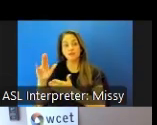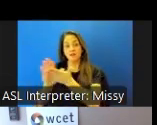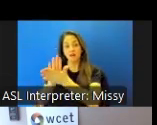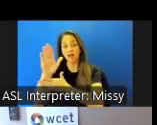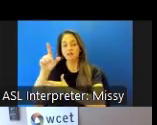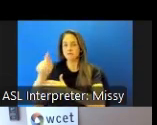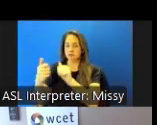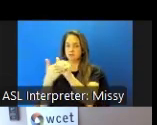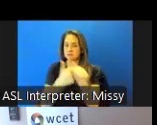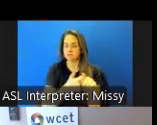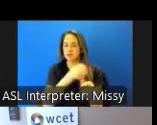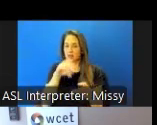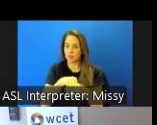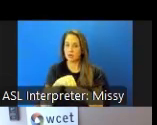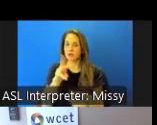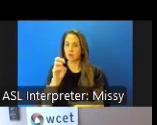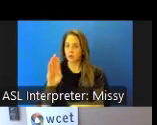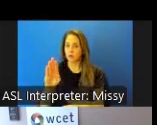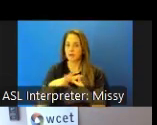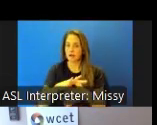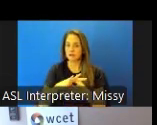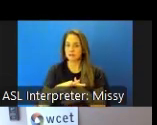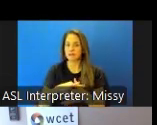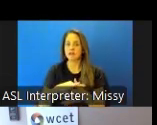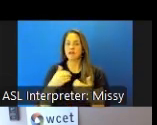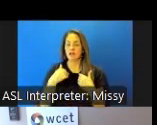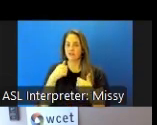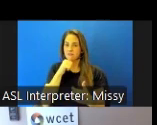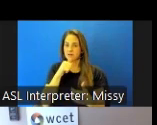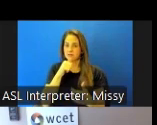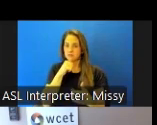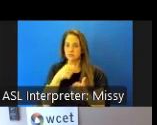compliant, including web content that is password protected.